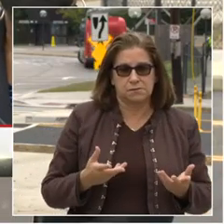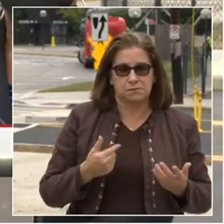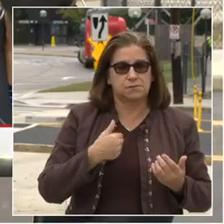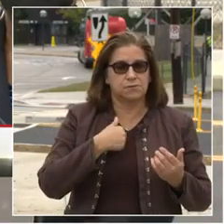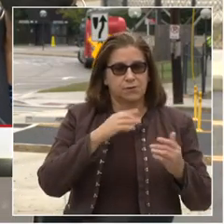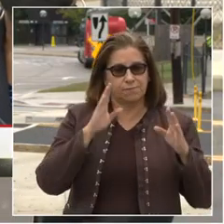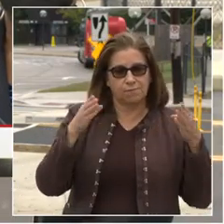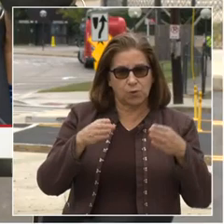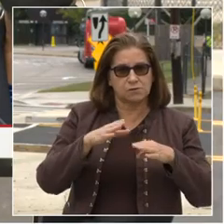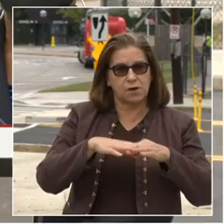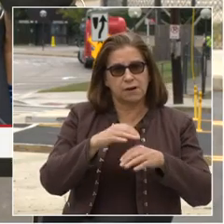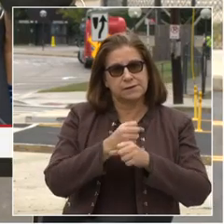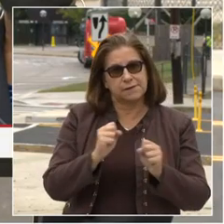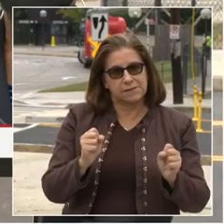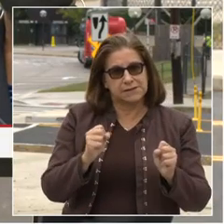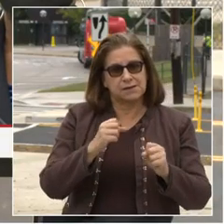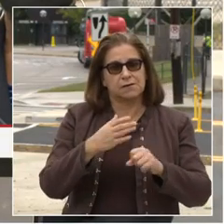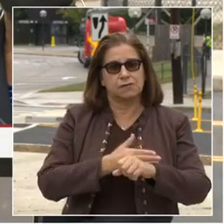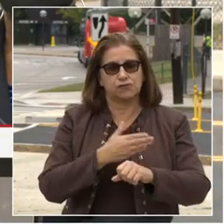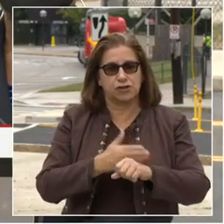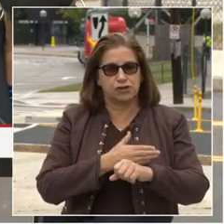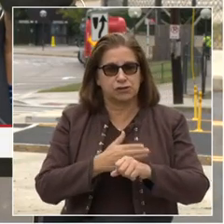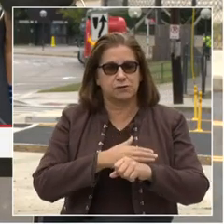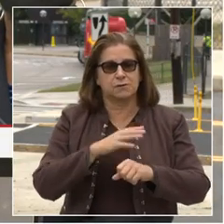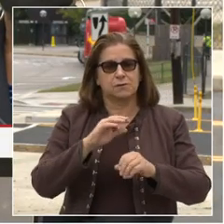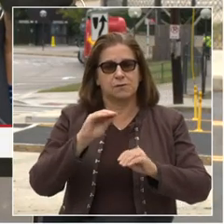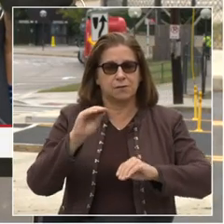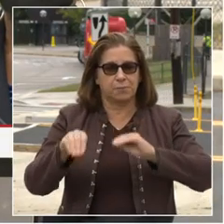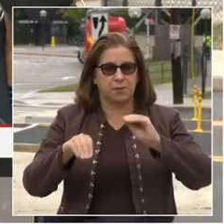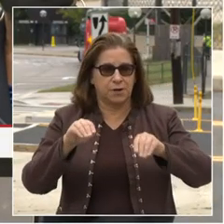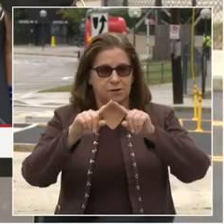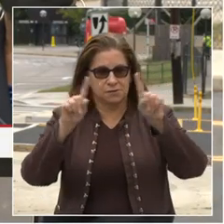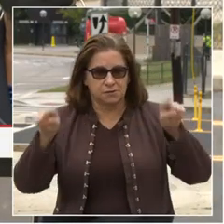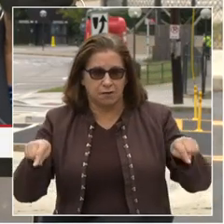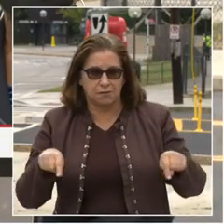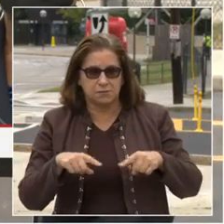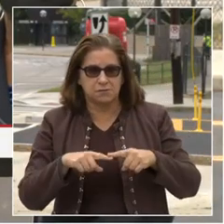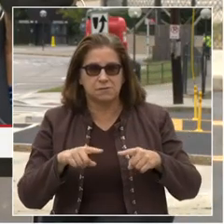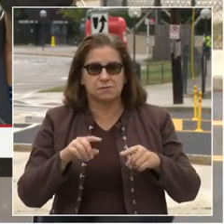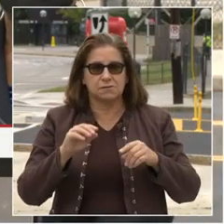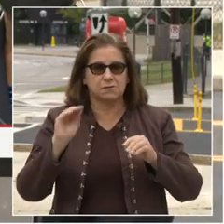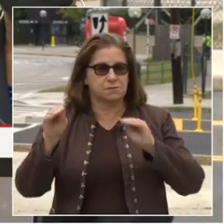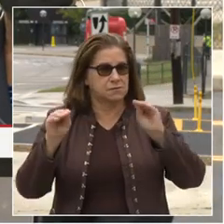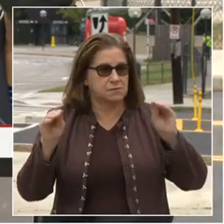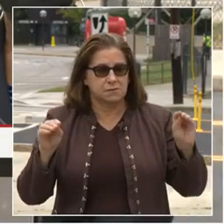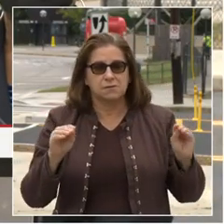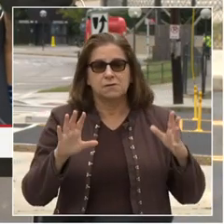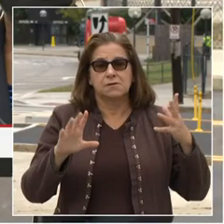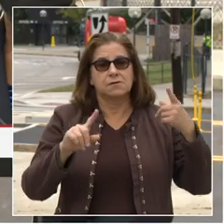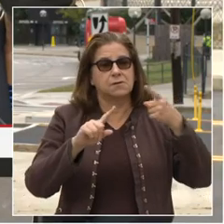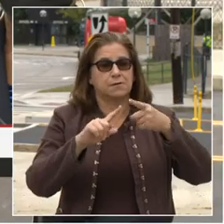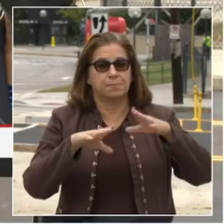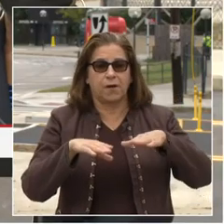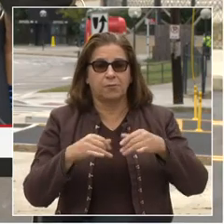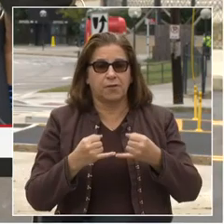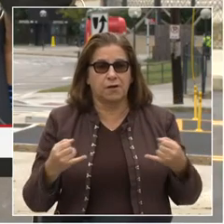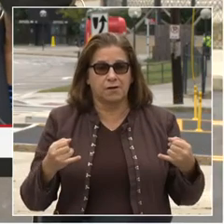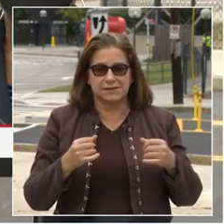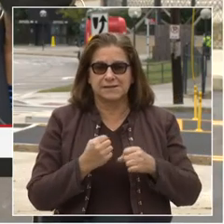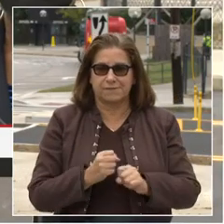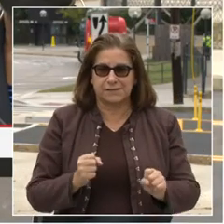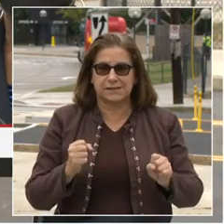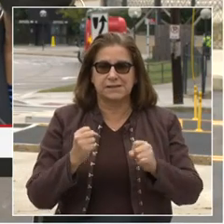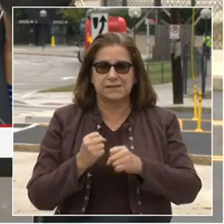we go forward. And because we need action across the district and we need it right now, I'm announcing that we are